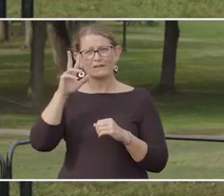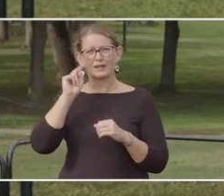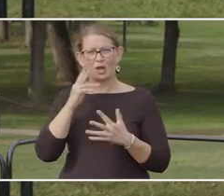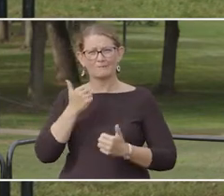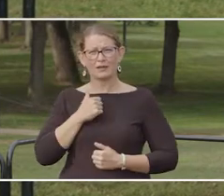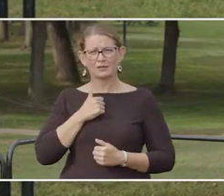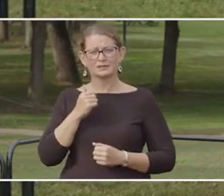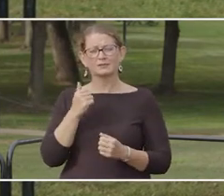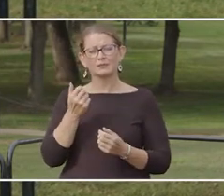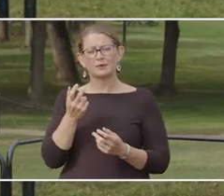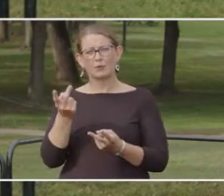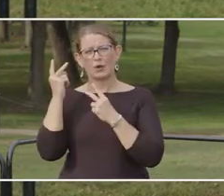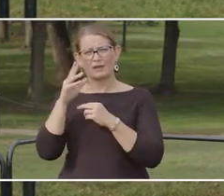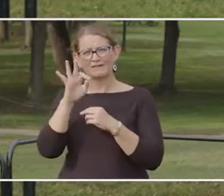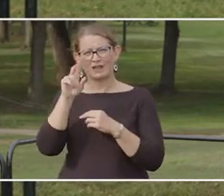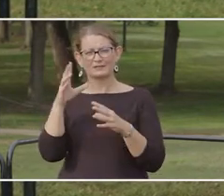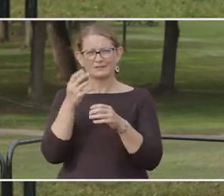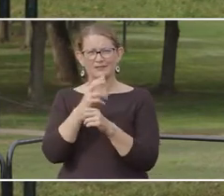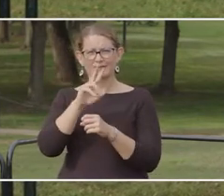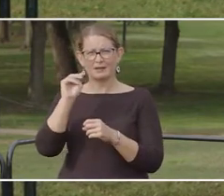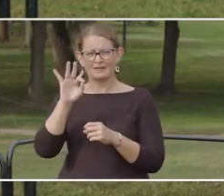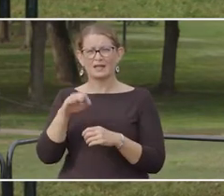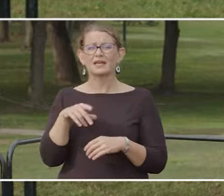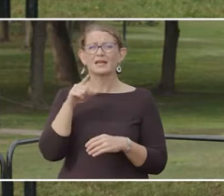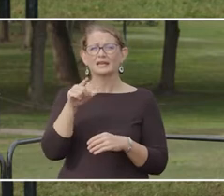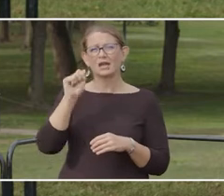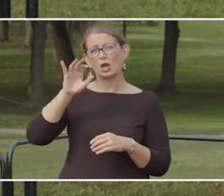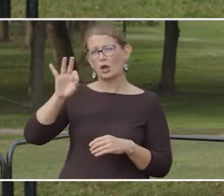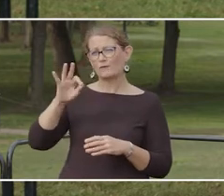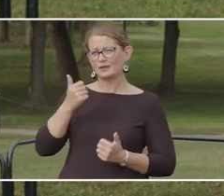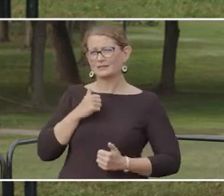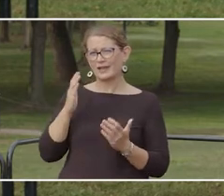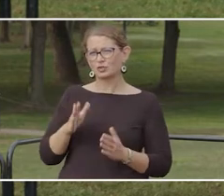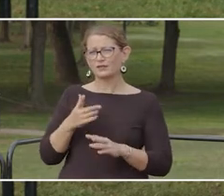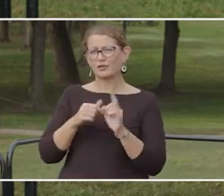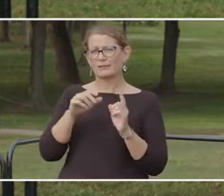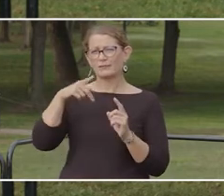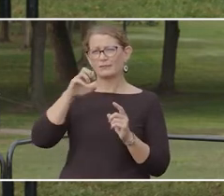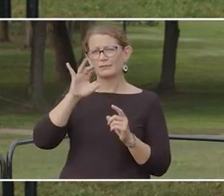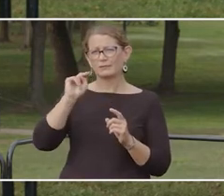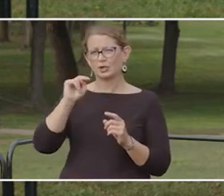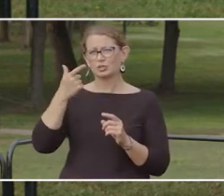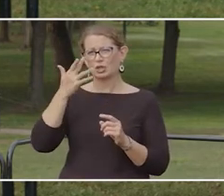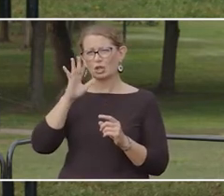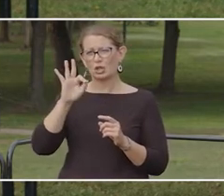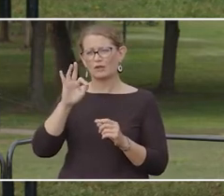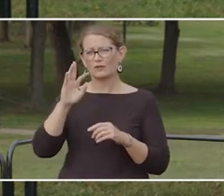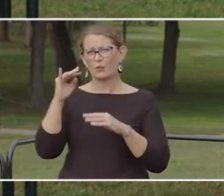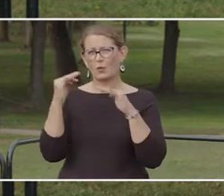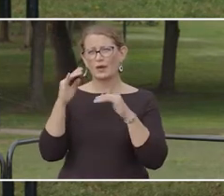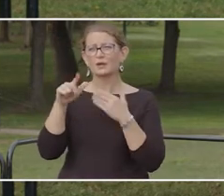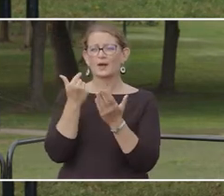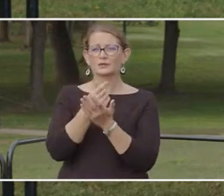Veterans Memorial Fund. He is an Air Force veteran of the Persian Gulf War and a graduate of the United States Air Force